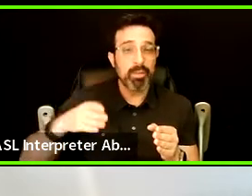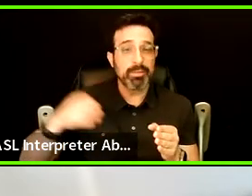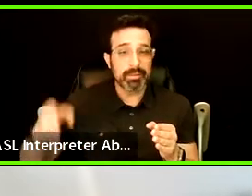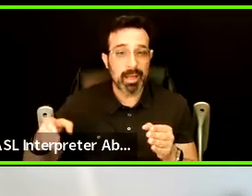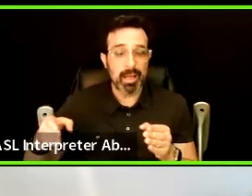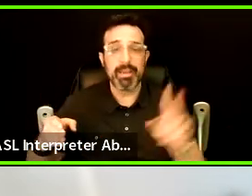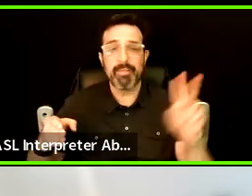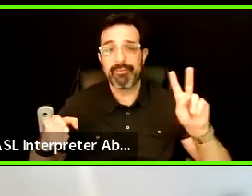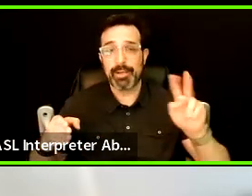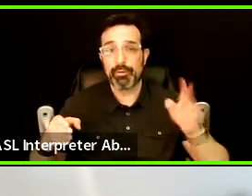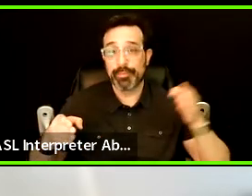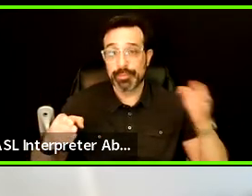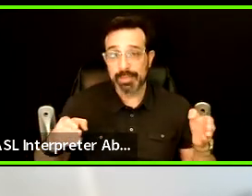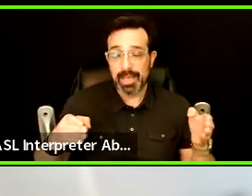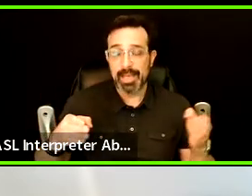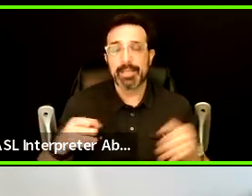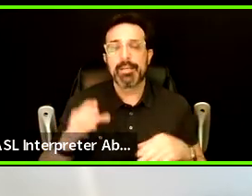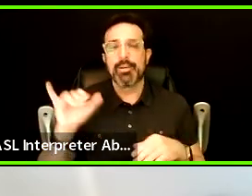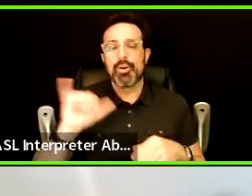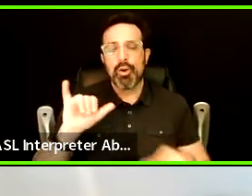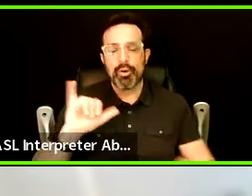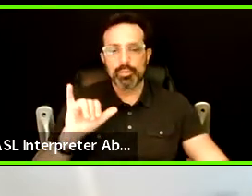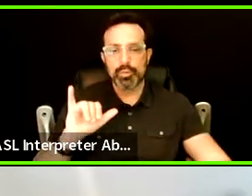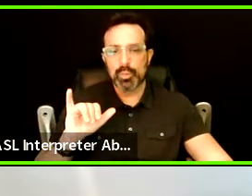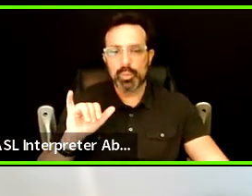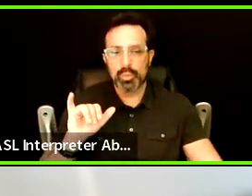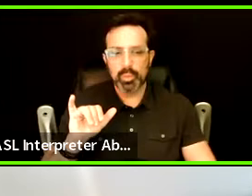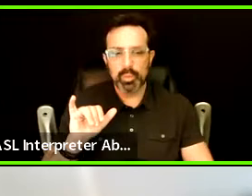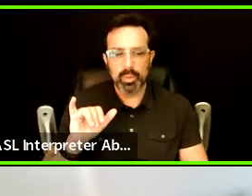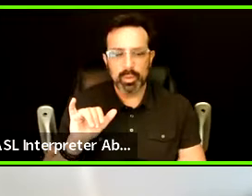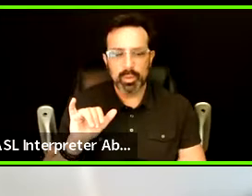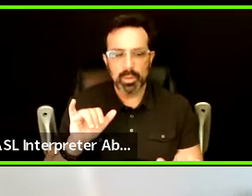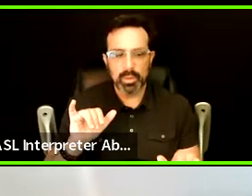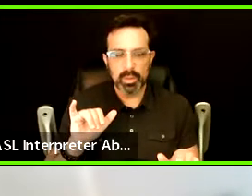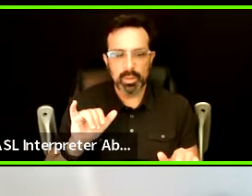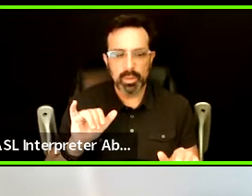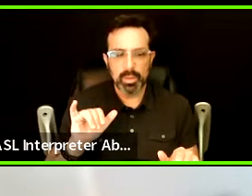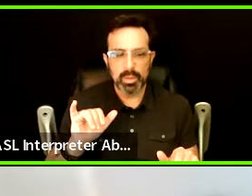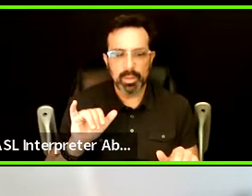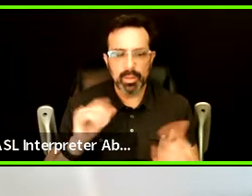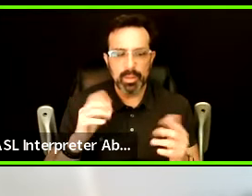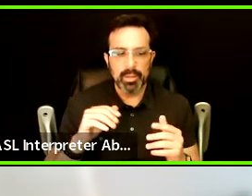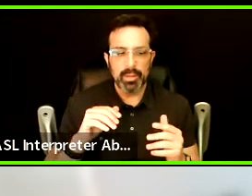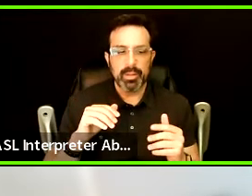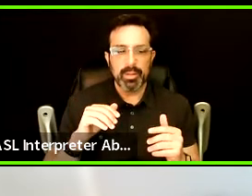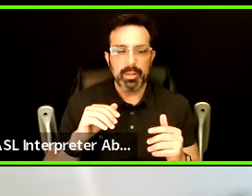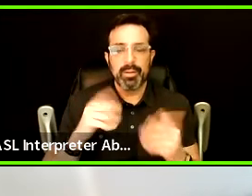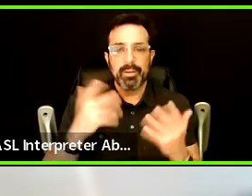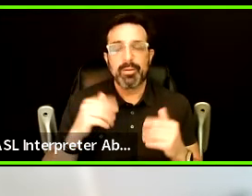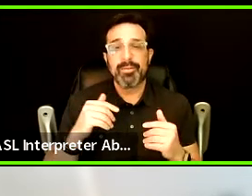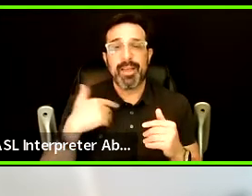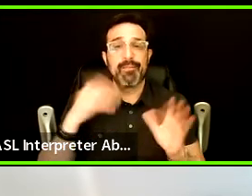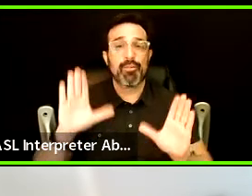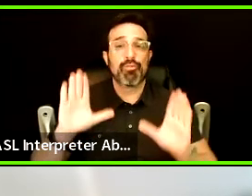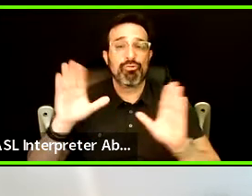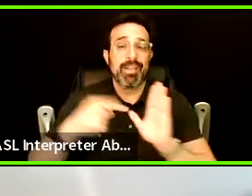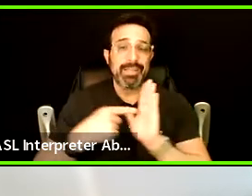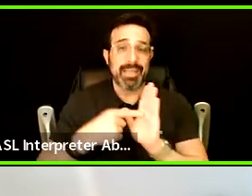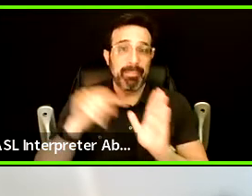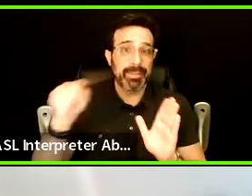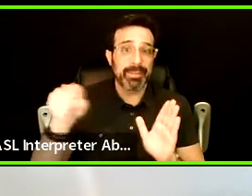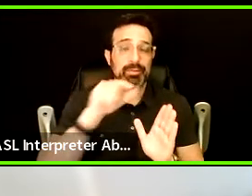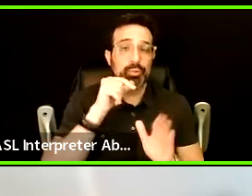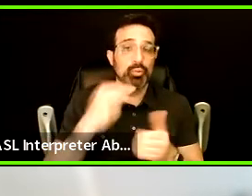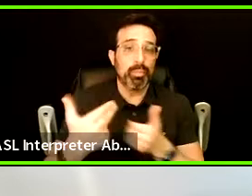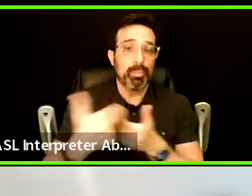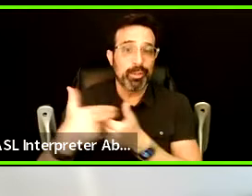Vancouver side, as well as great examples given by those participating and a